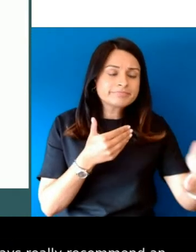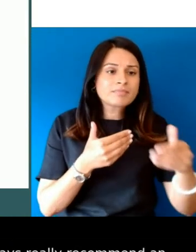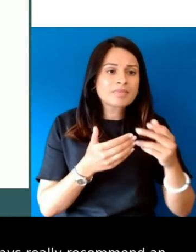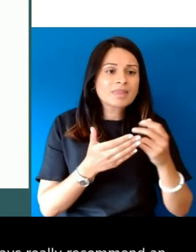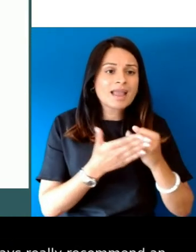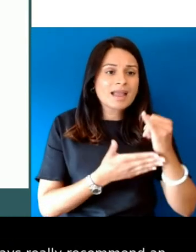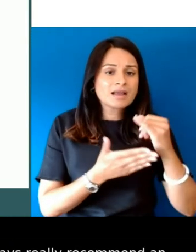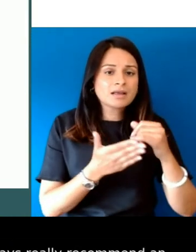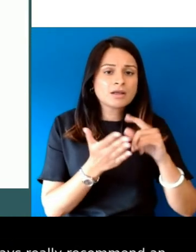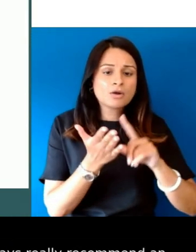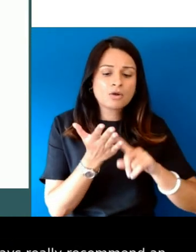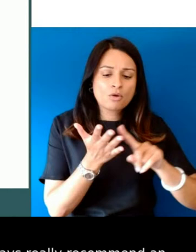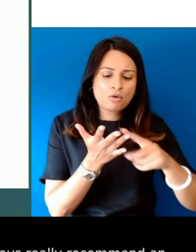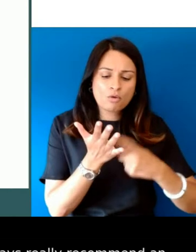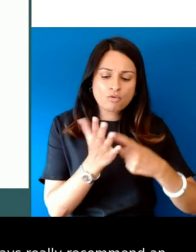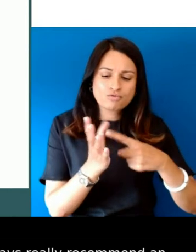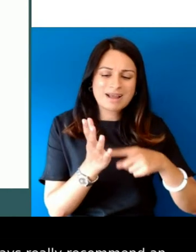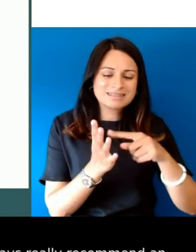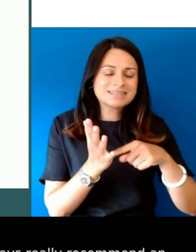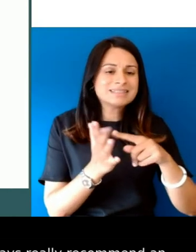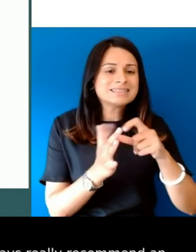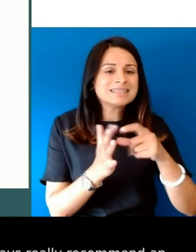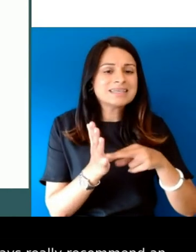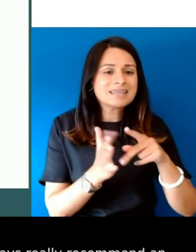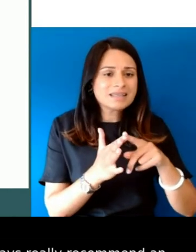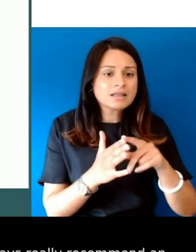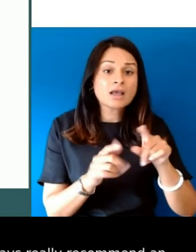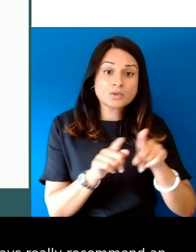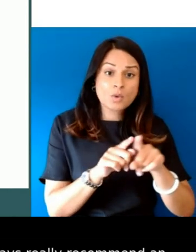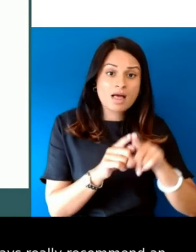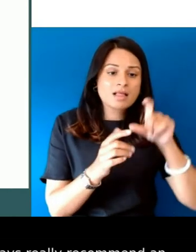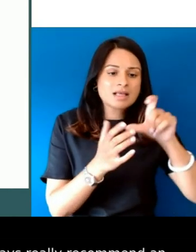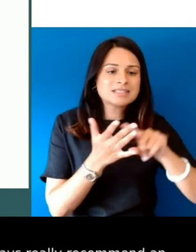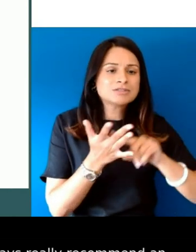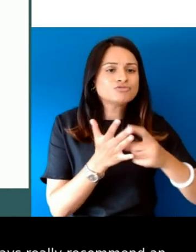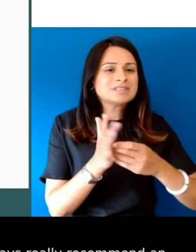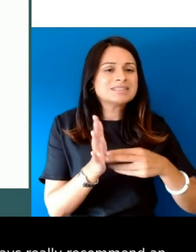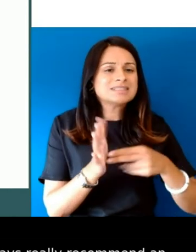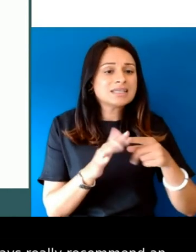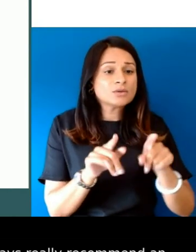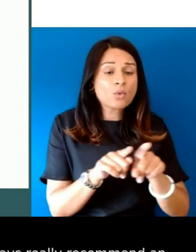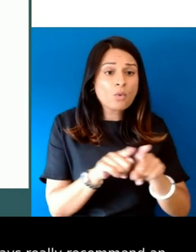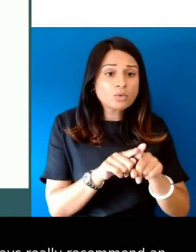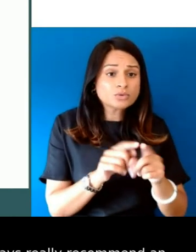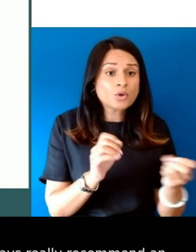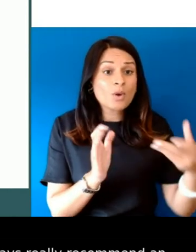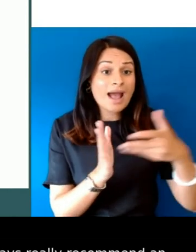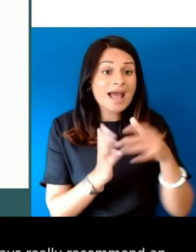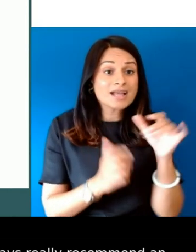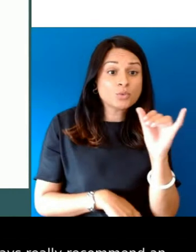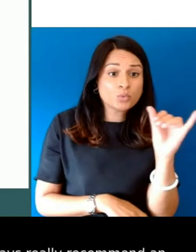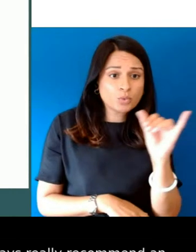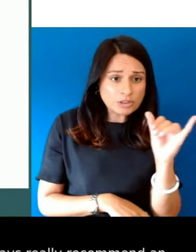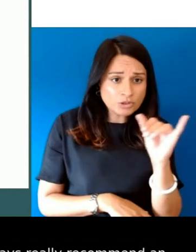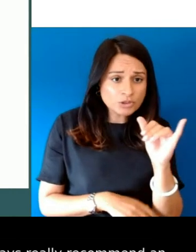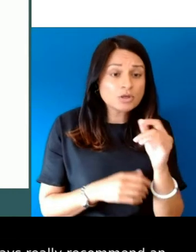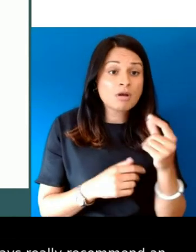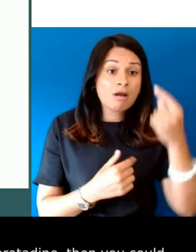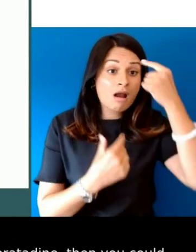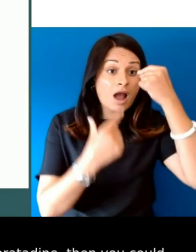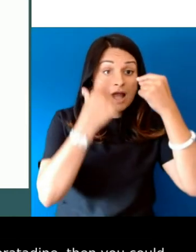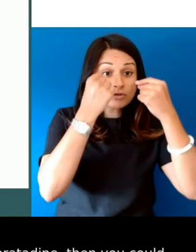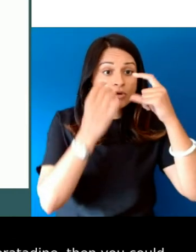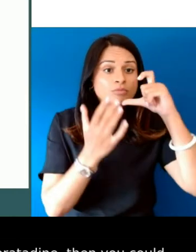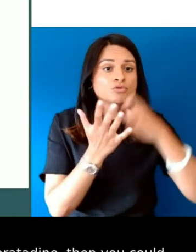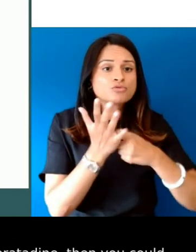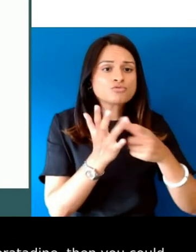luratidine then you could have add in sodium chromate like chroma guy kate's eye drops and and then an